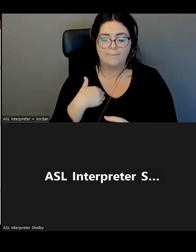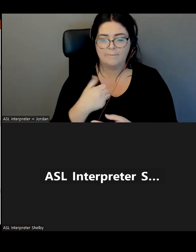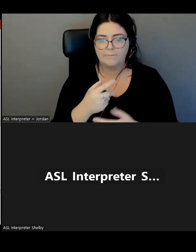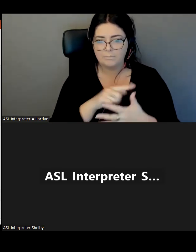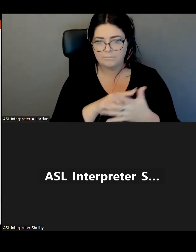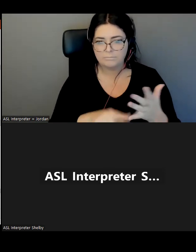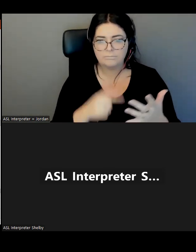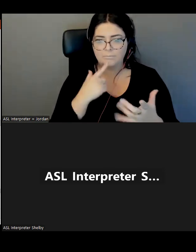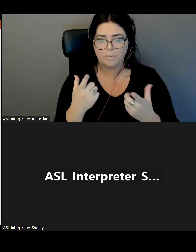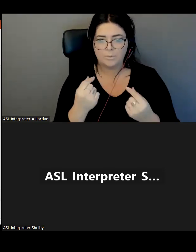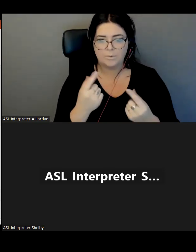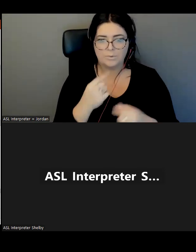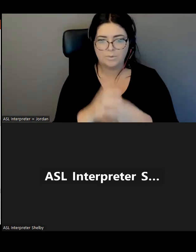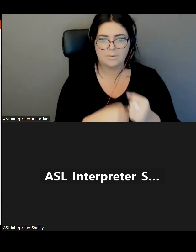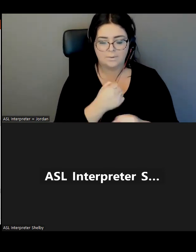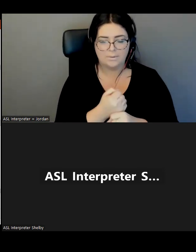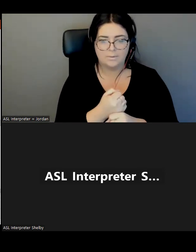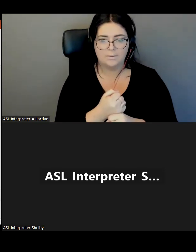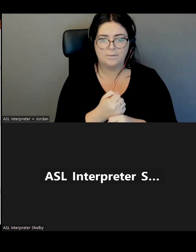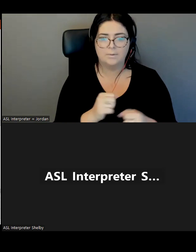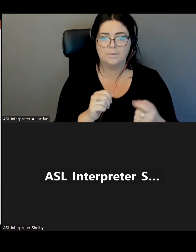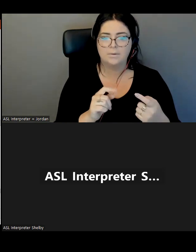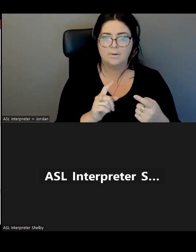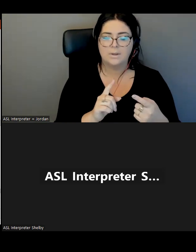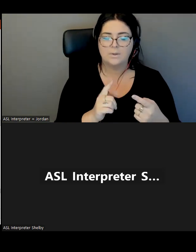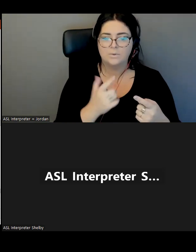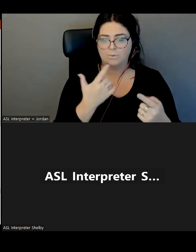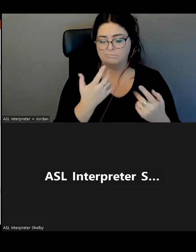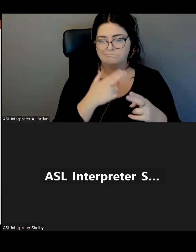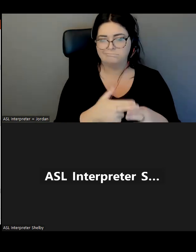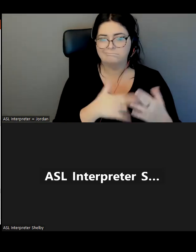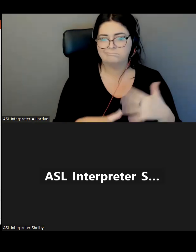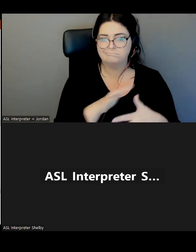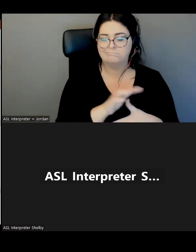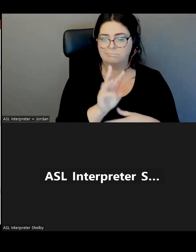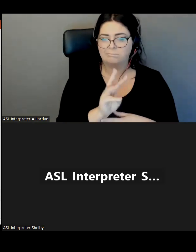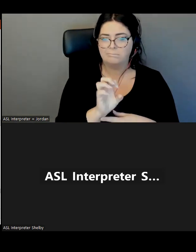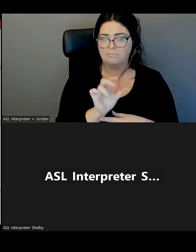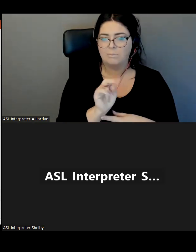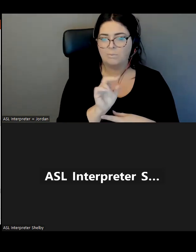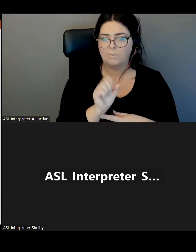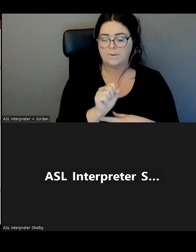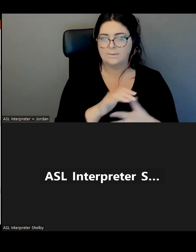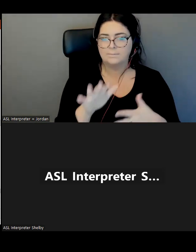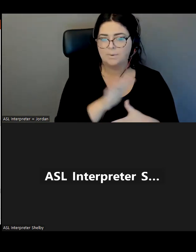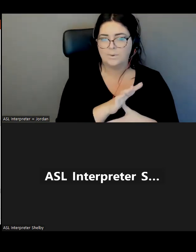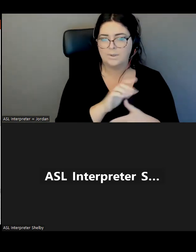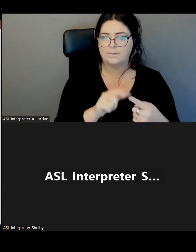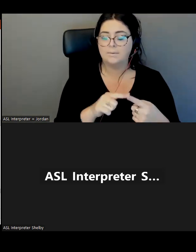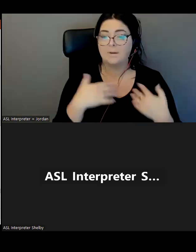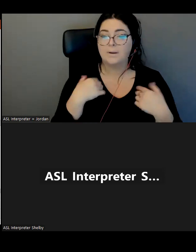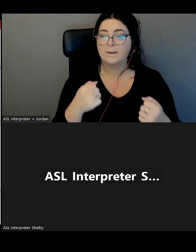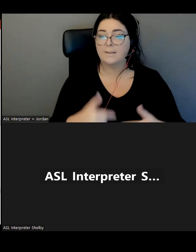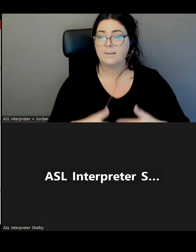the year, which are guided by our wellness priorities. So our wellness priority areas include healthy